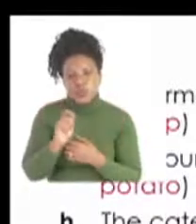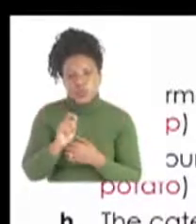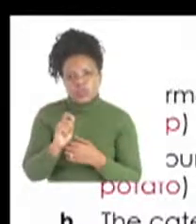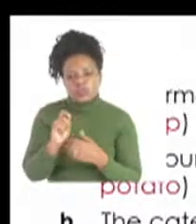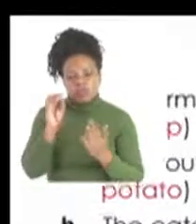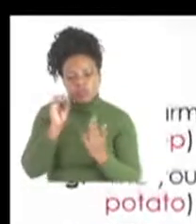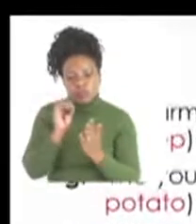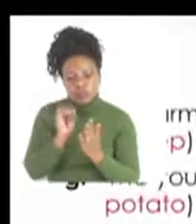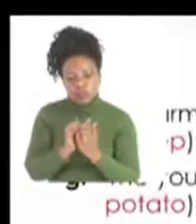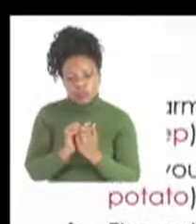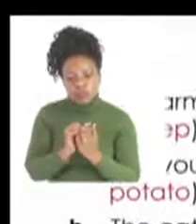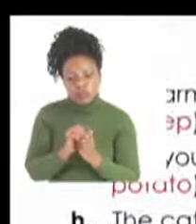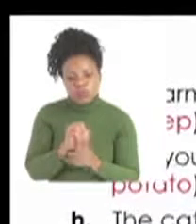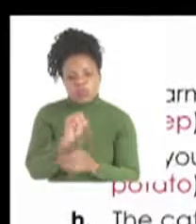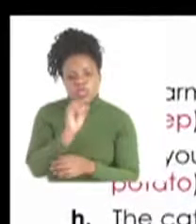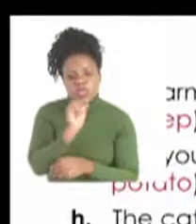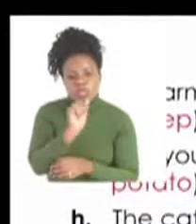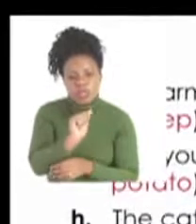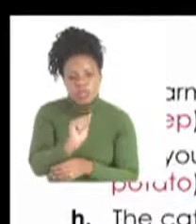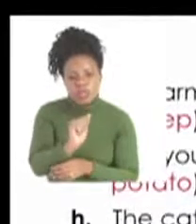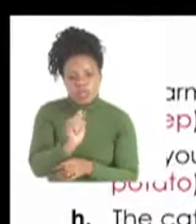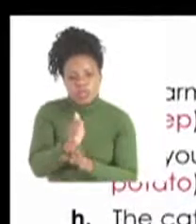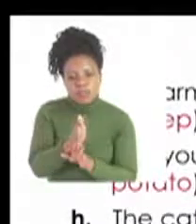word where you don't need an article.